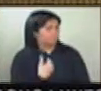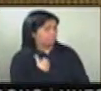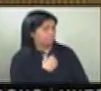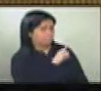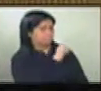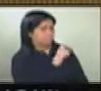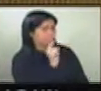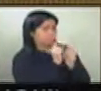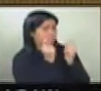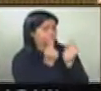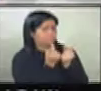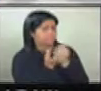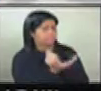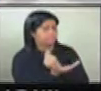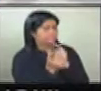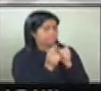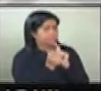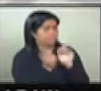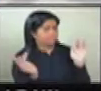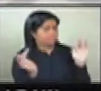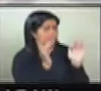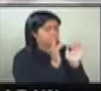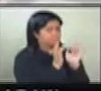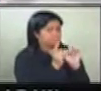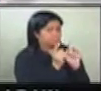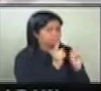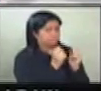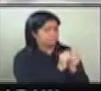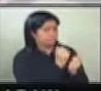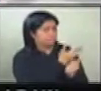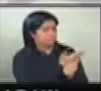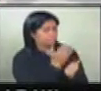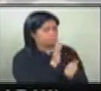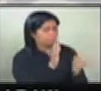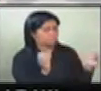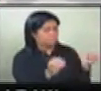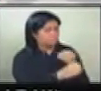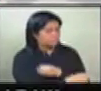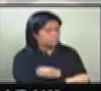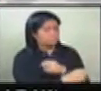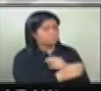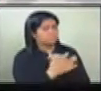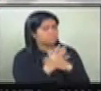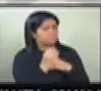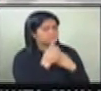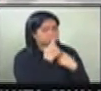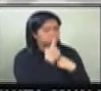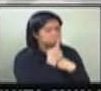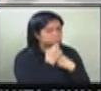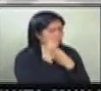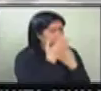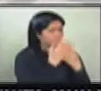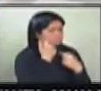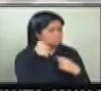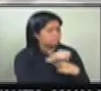mga grupong ito ang nagkipag-ugnayan o nagkipag-usap sa inyo o sa inyong tanggapan at nasabi ka na